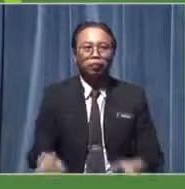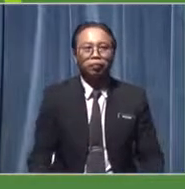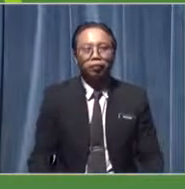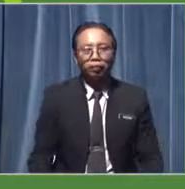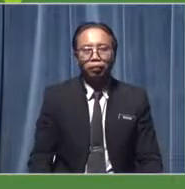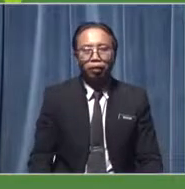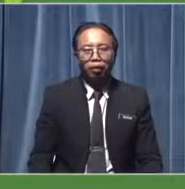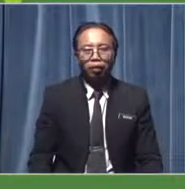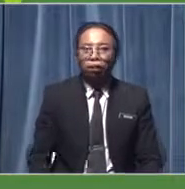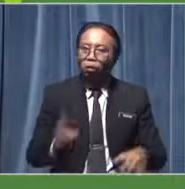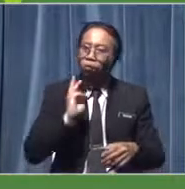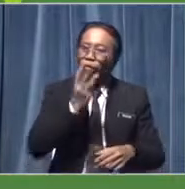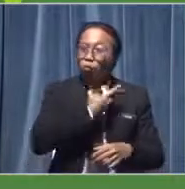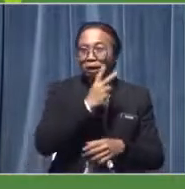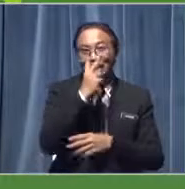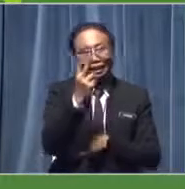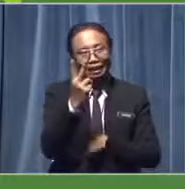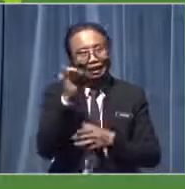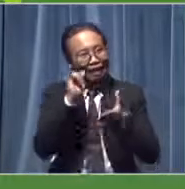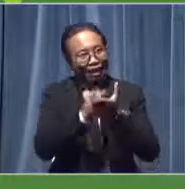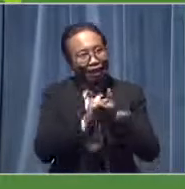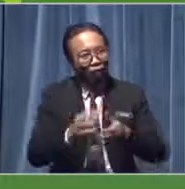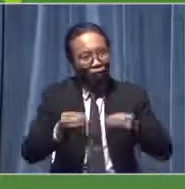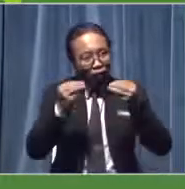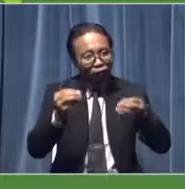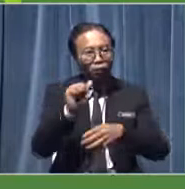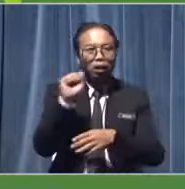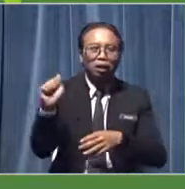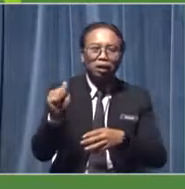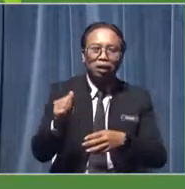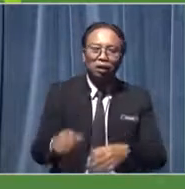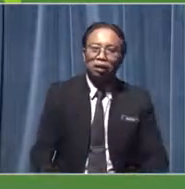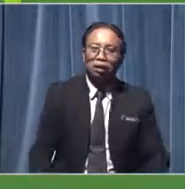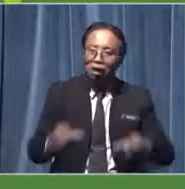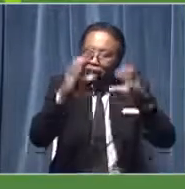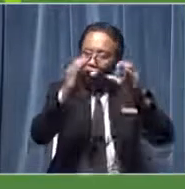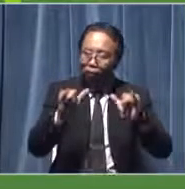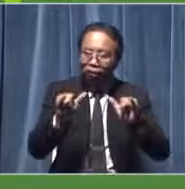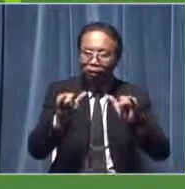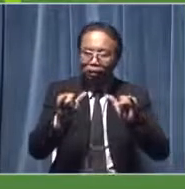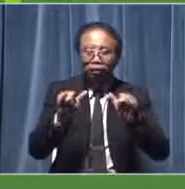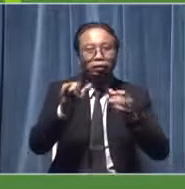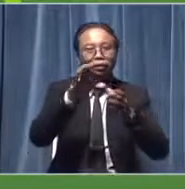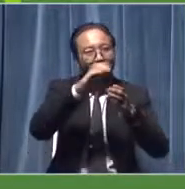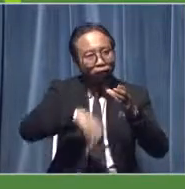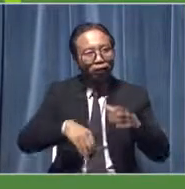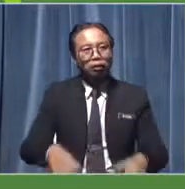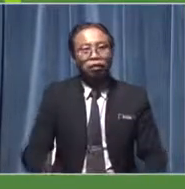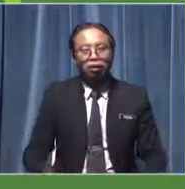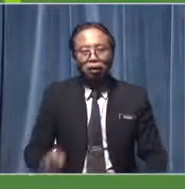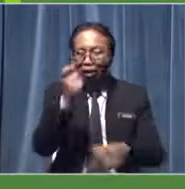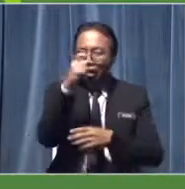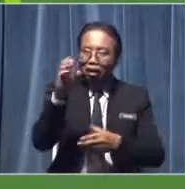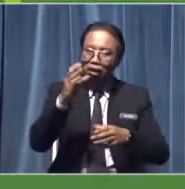We see that for a given capacitance, the stored energy